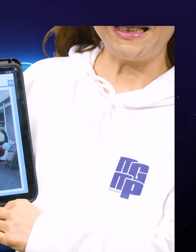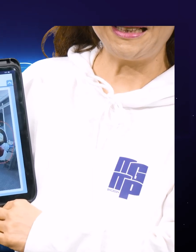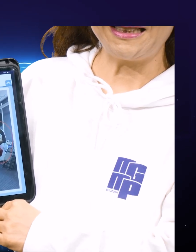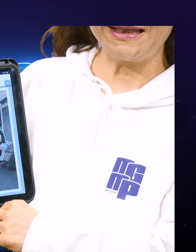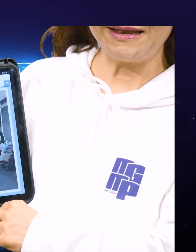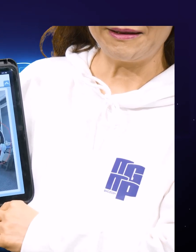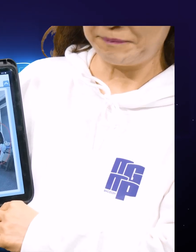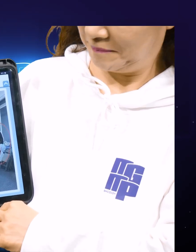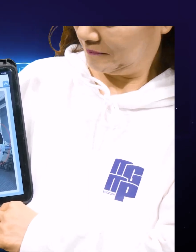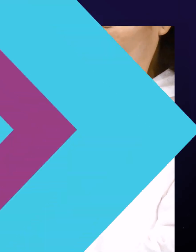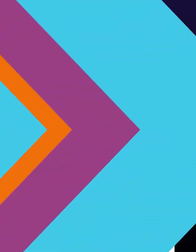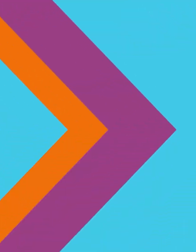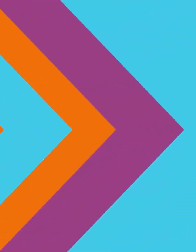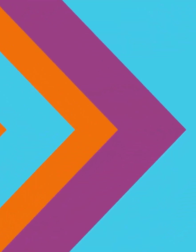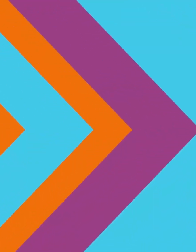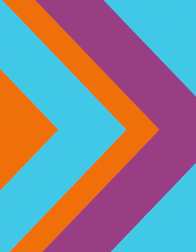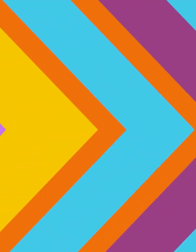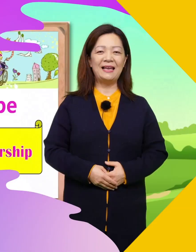Let's go.